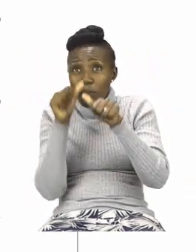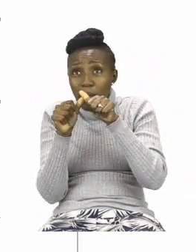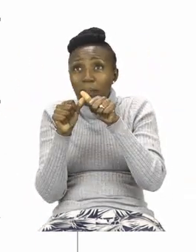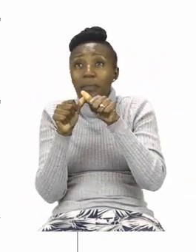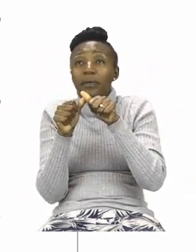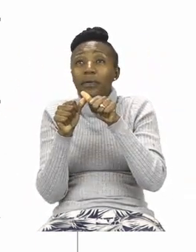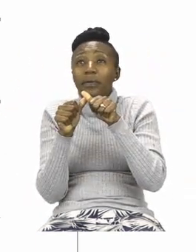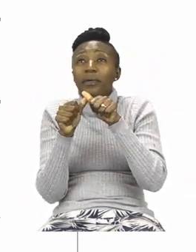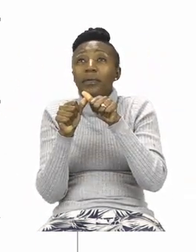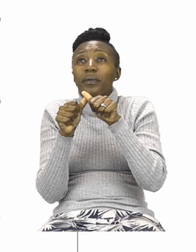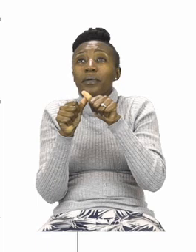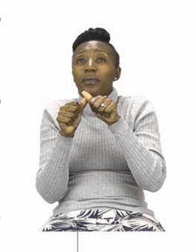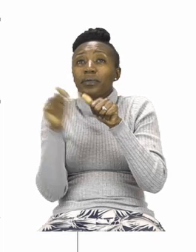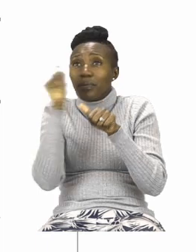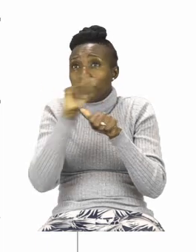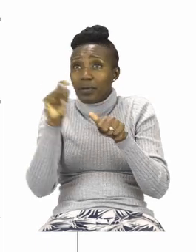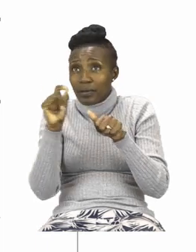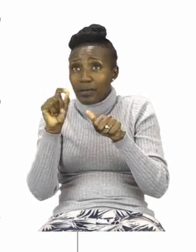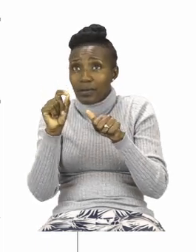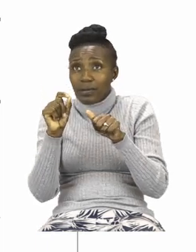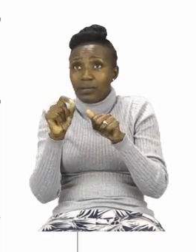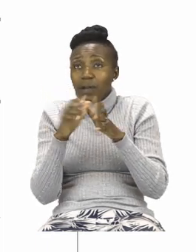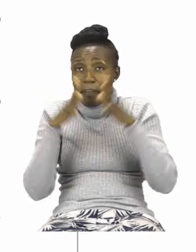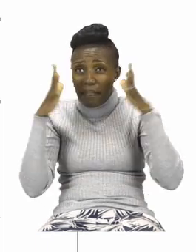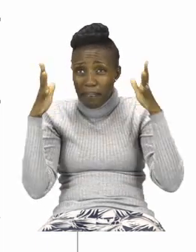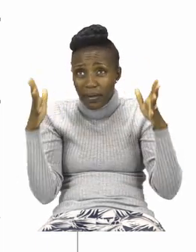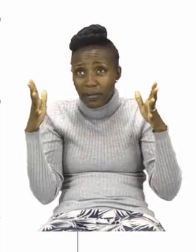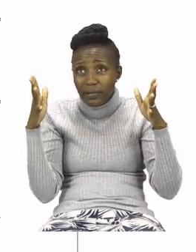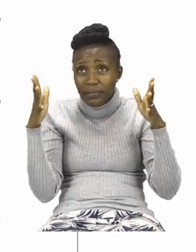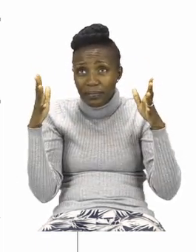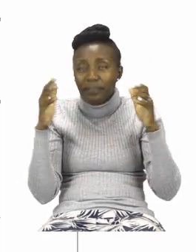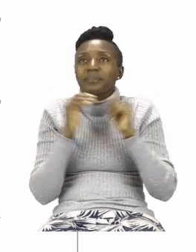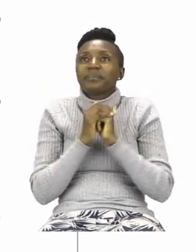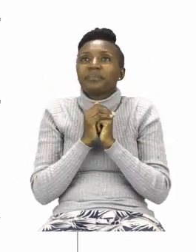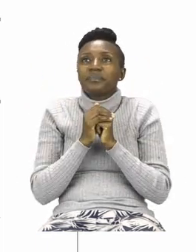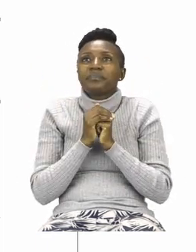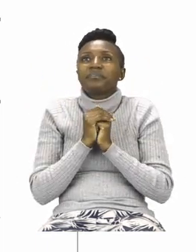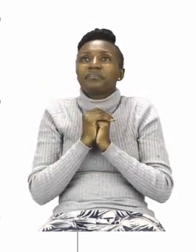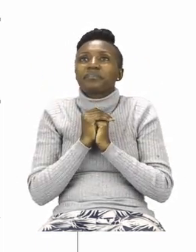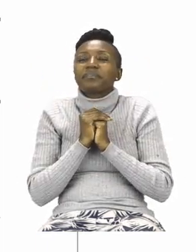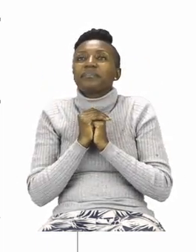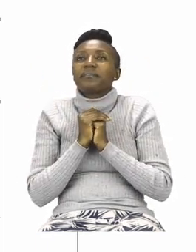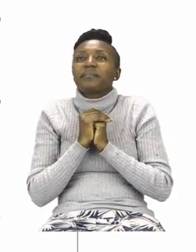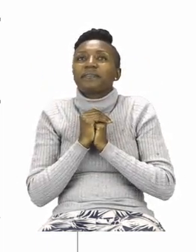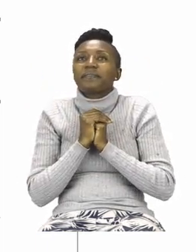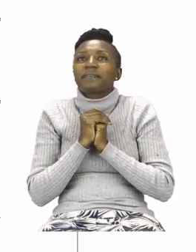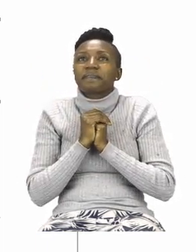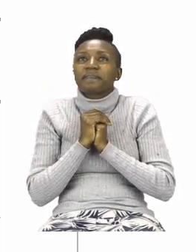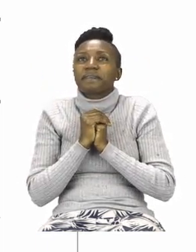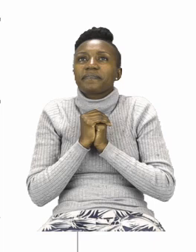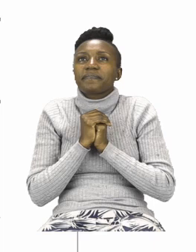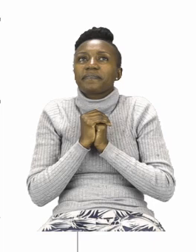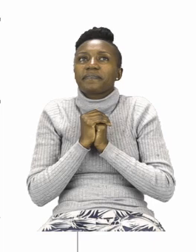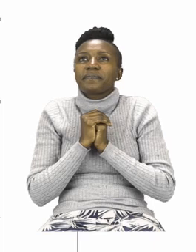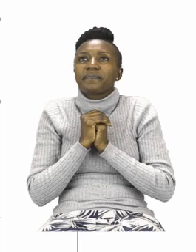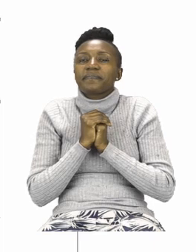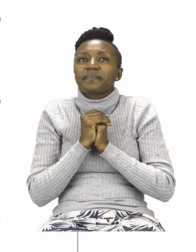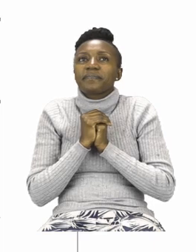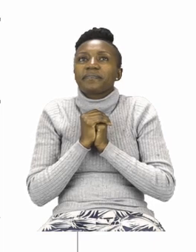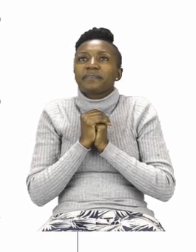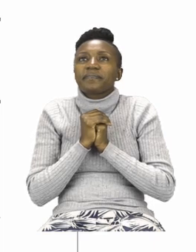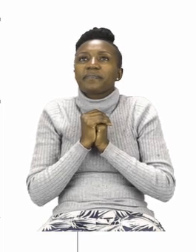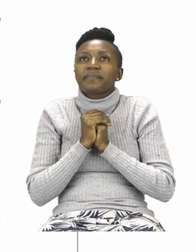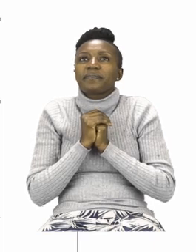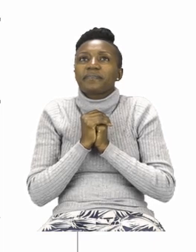cap, go down his neck and back, and make his big tummy. Make